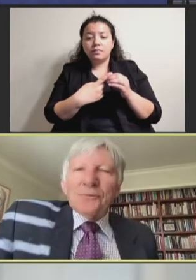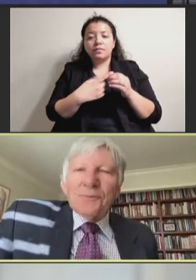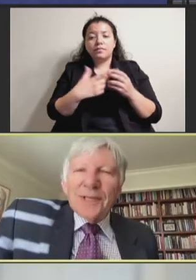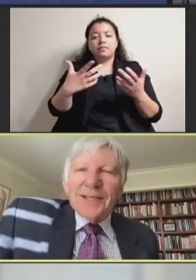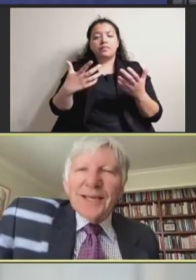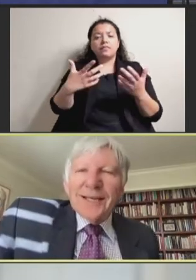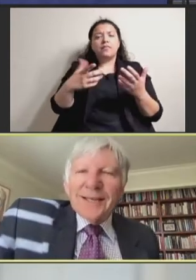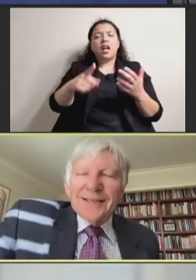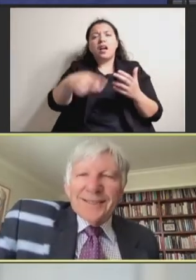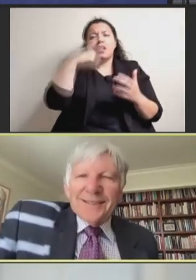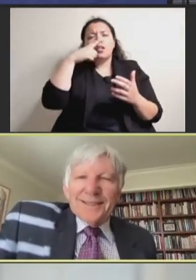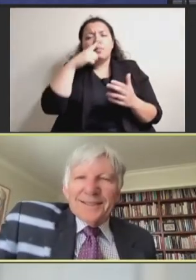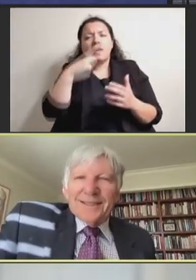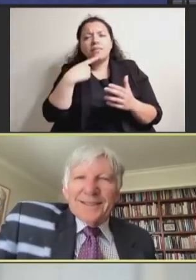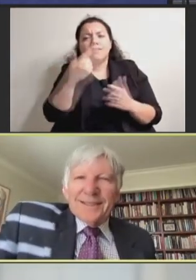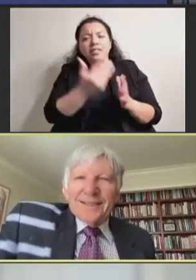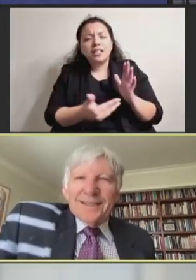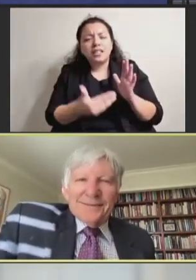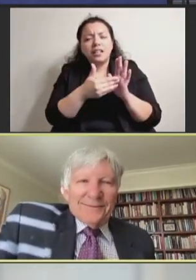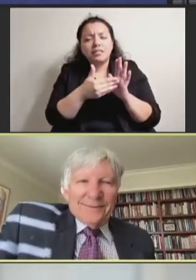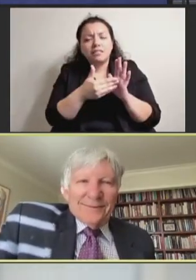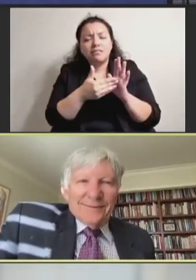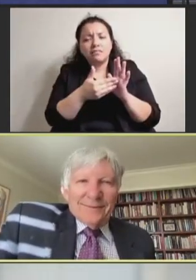Could you repeat that?